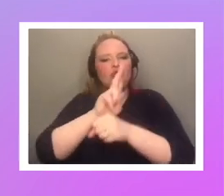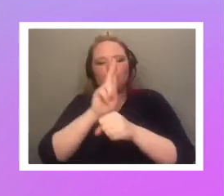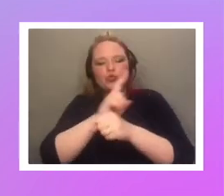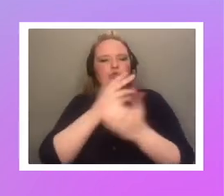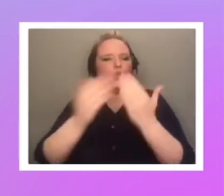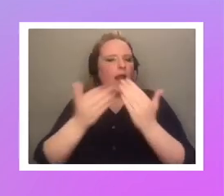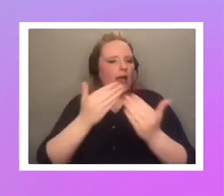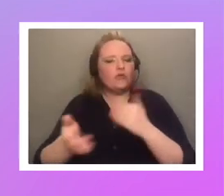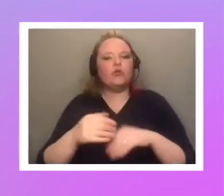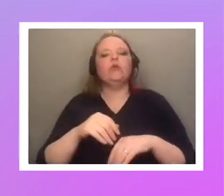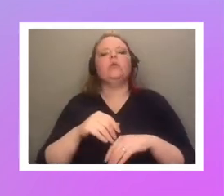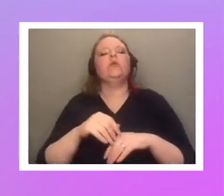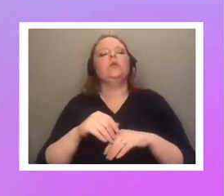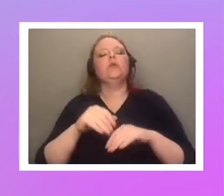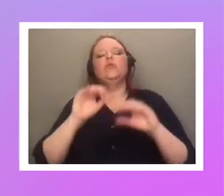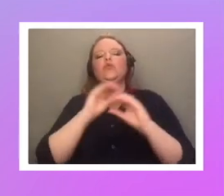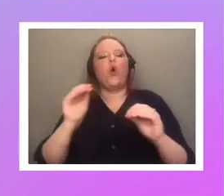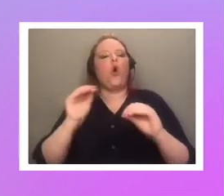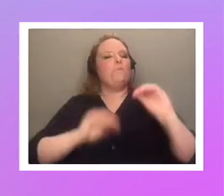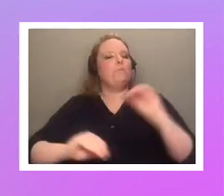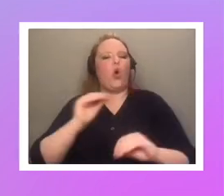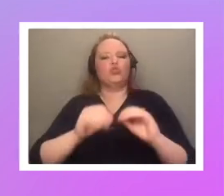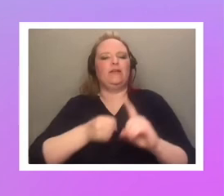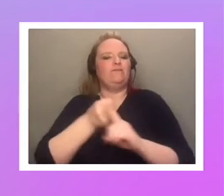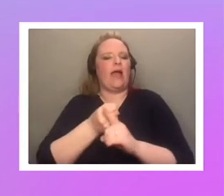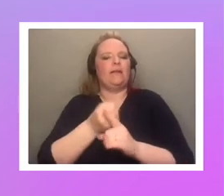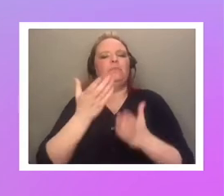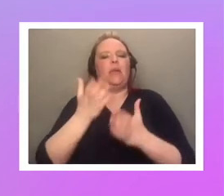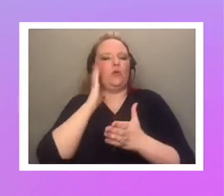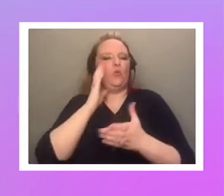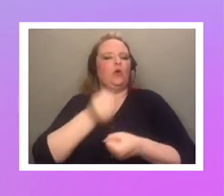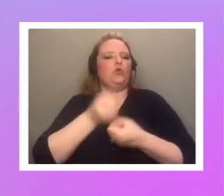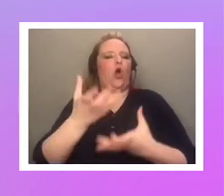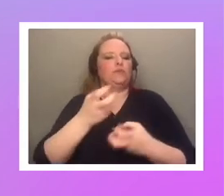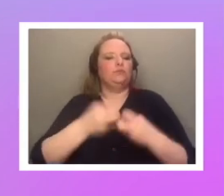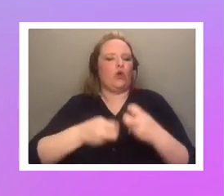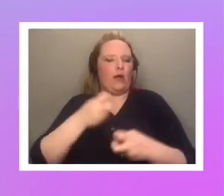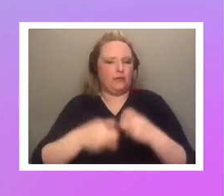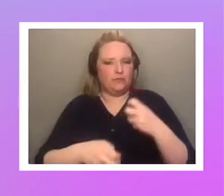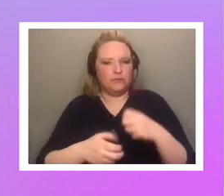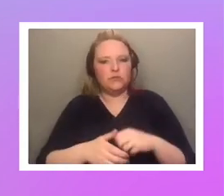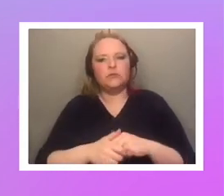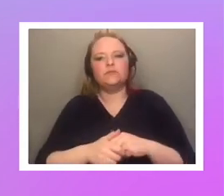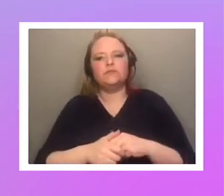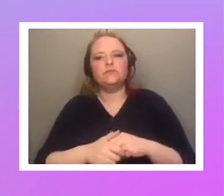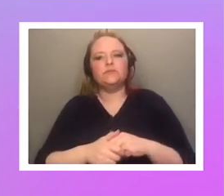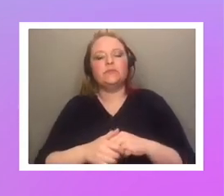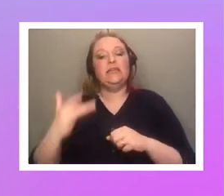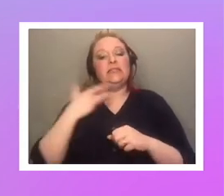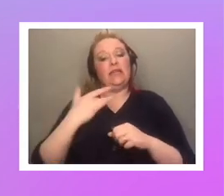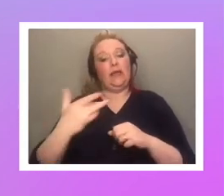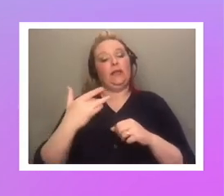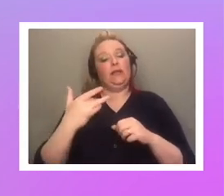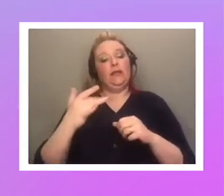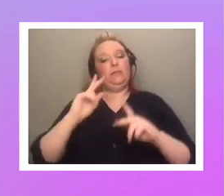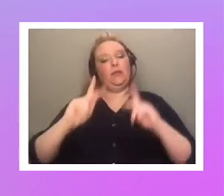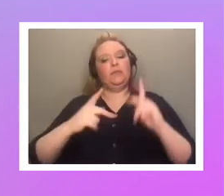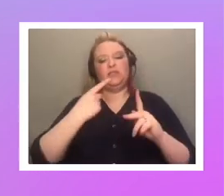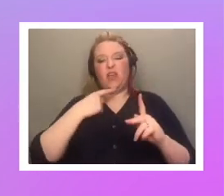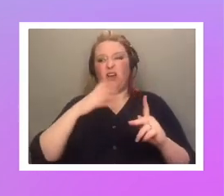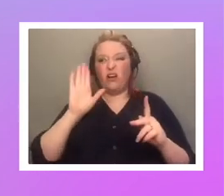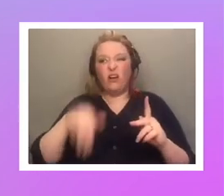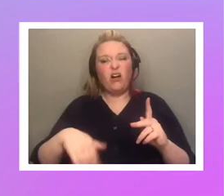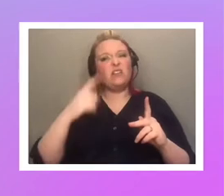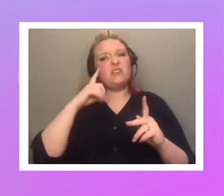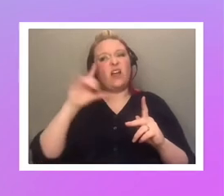is, but without having the motion effect that might cause them problems. So usually at this point, people are like, oh, that sounds like so